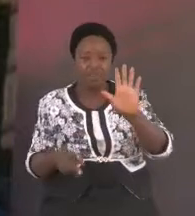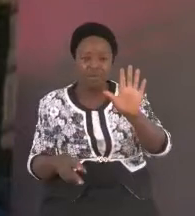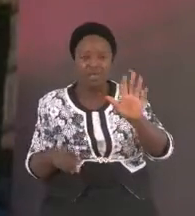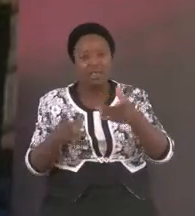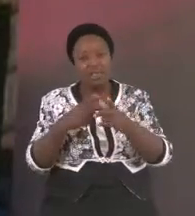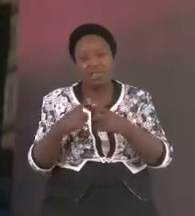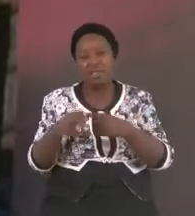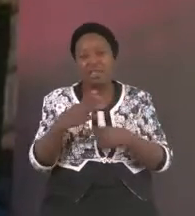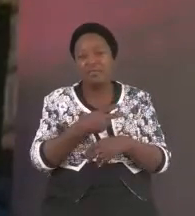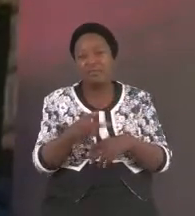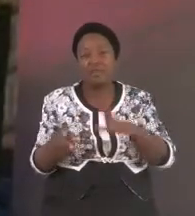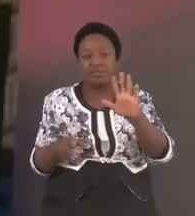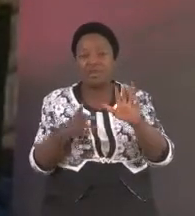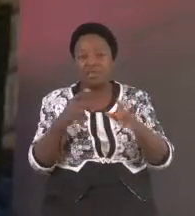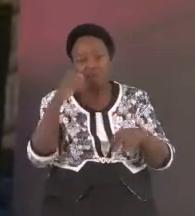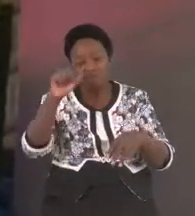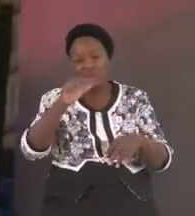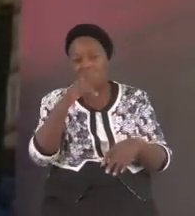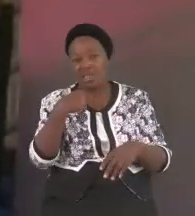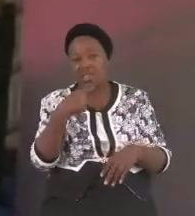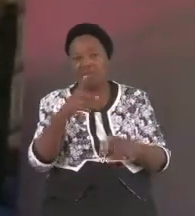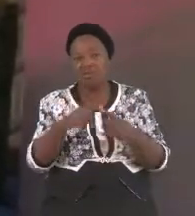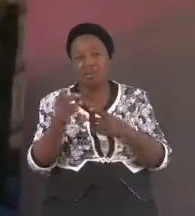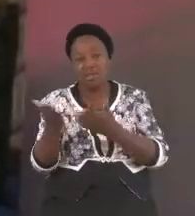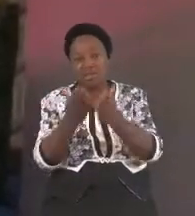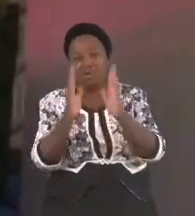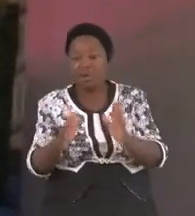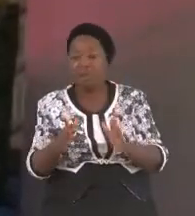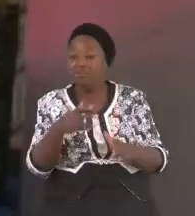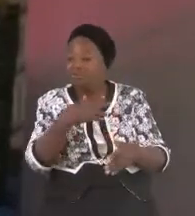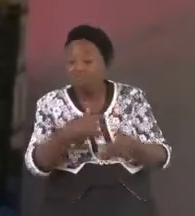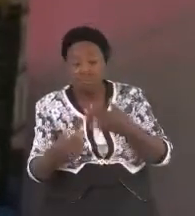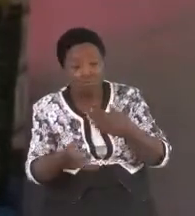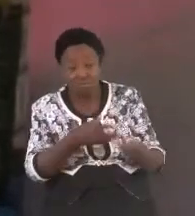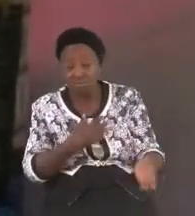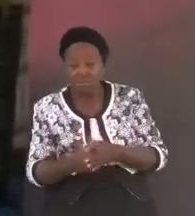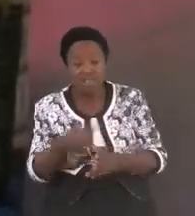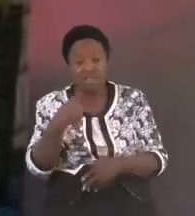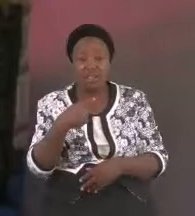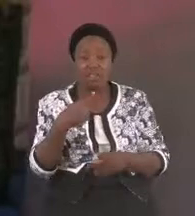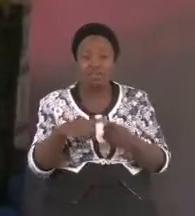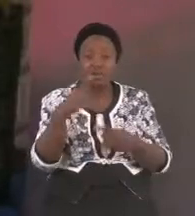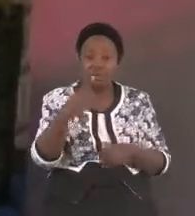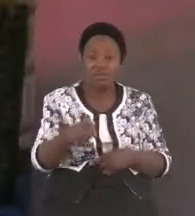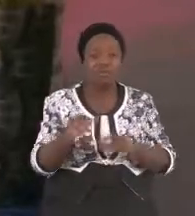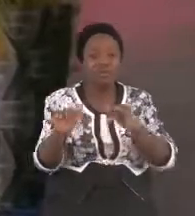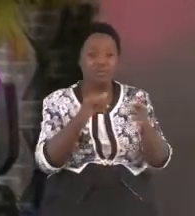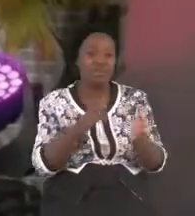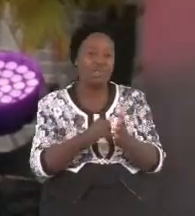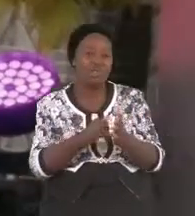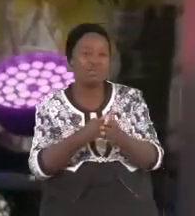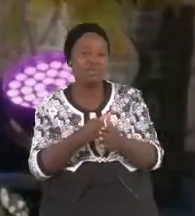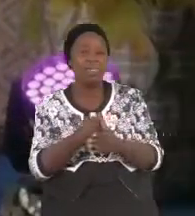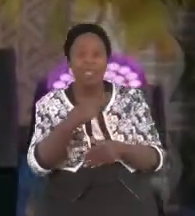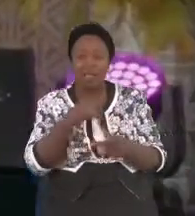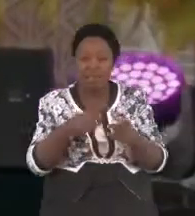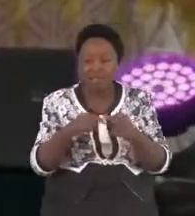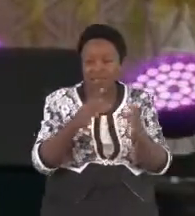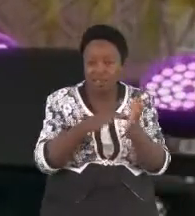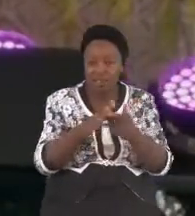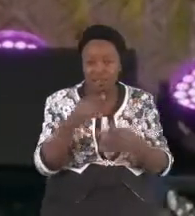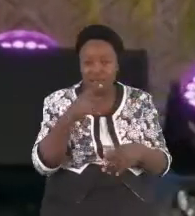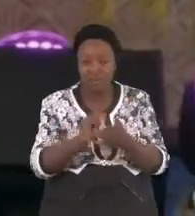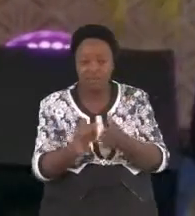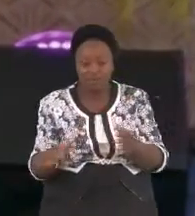the servants, "Whatsoever he says unto you, do it." And then Jesus told them to fill the water